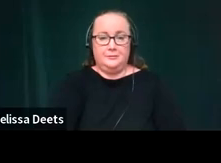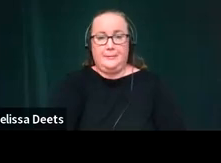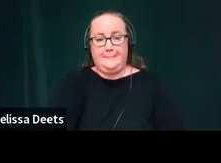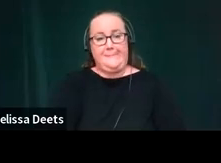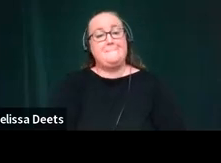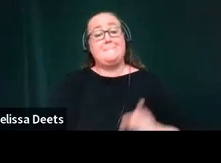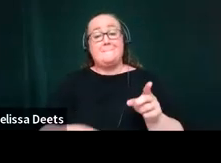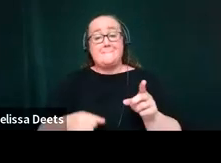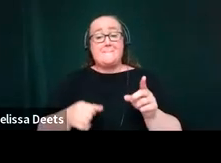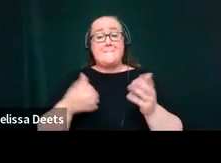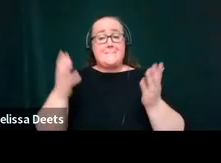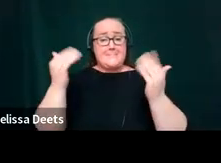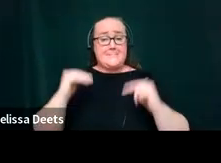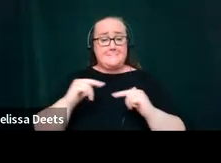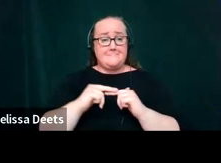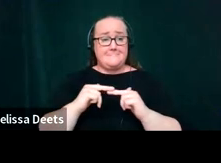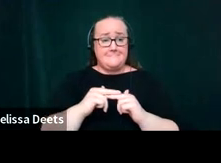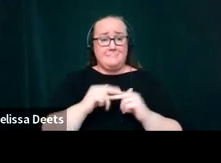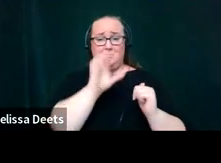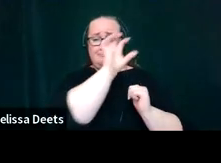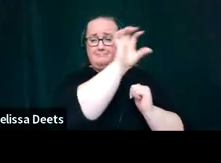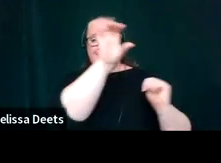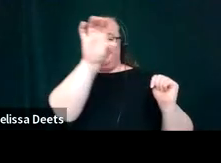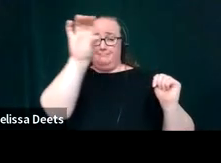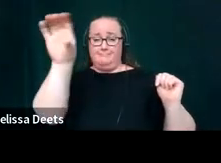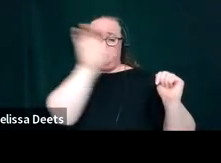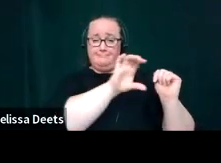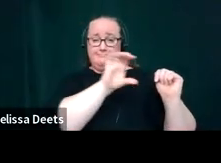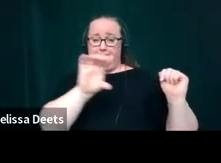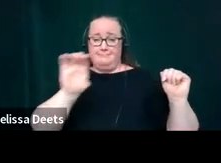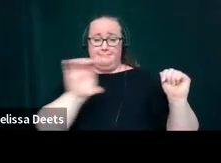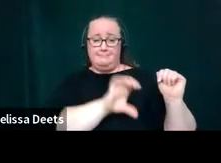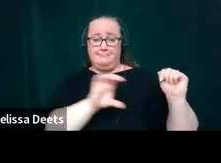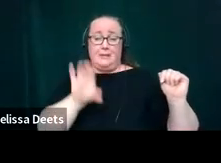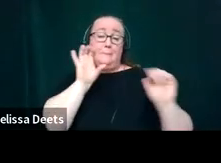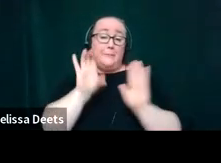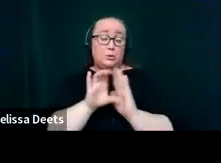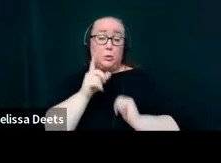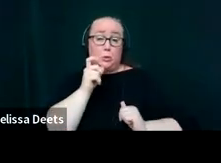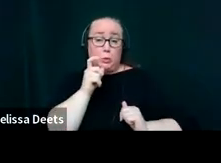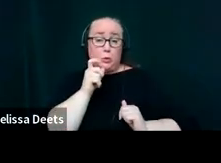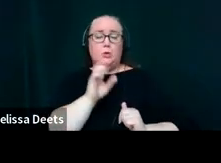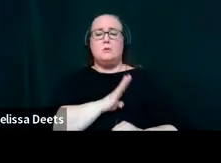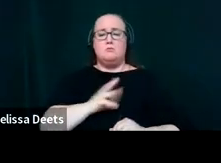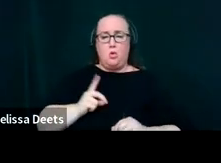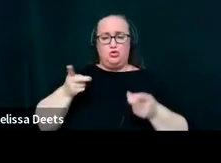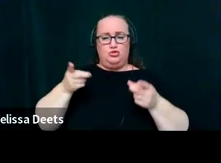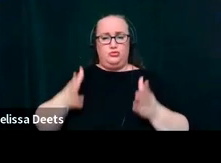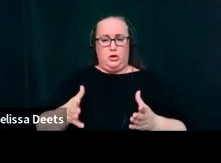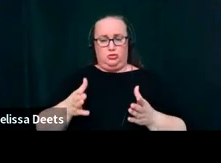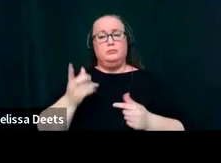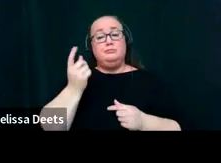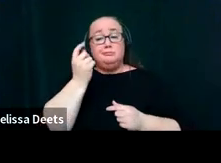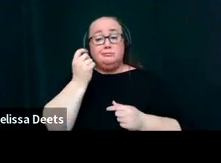this slide shows all of our board of directors. The Glaucoma Foundation was founded in